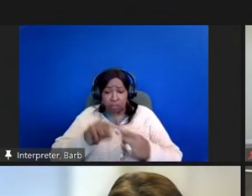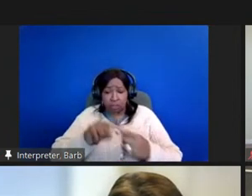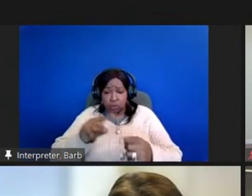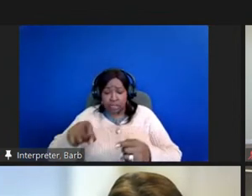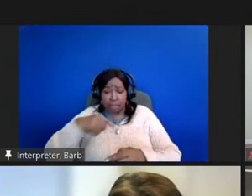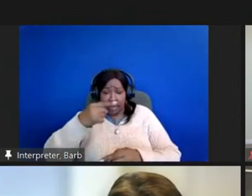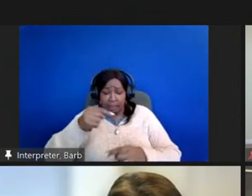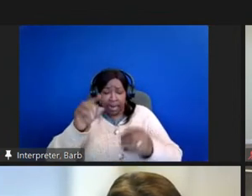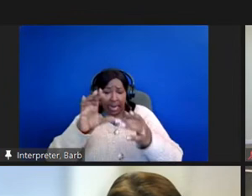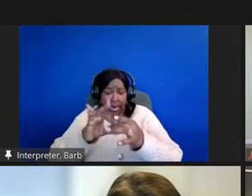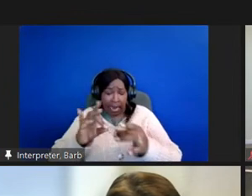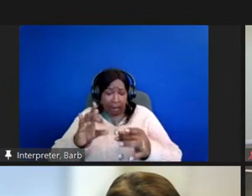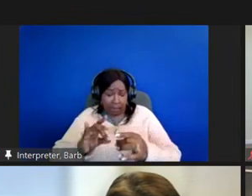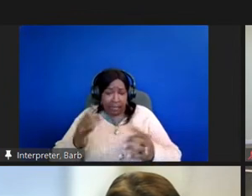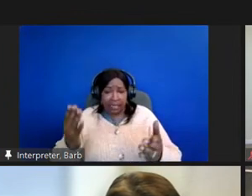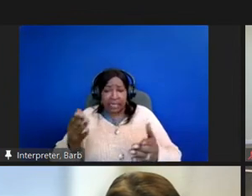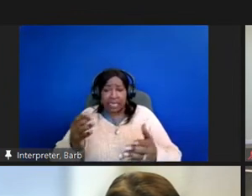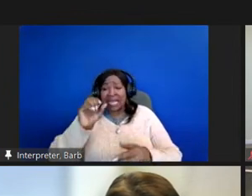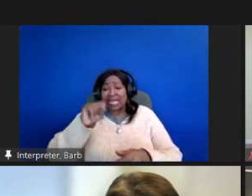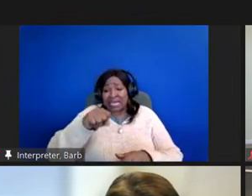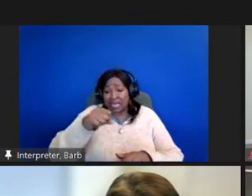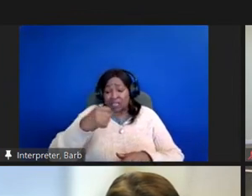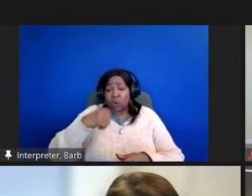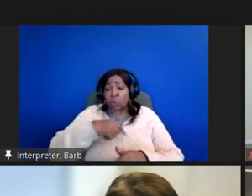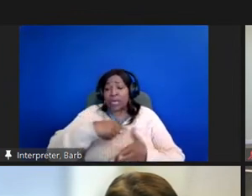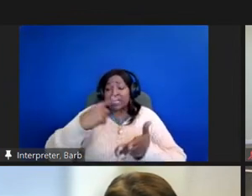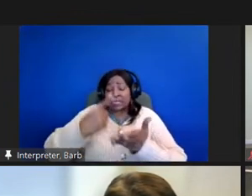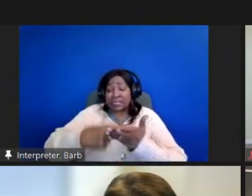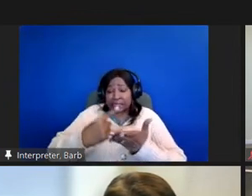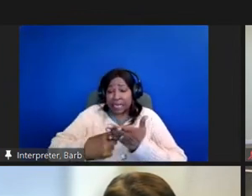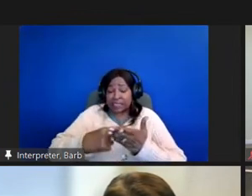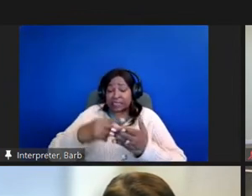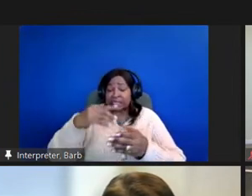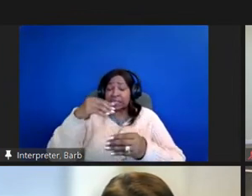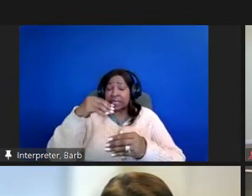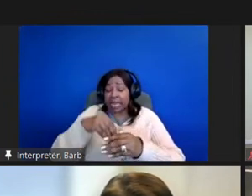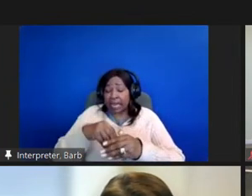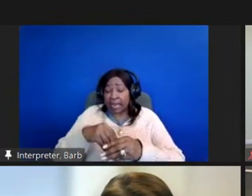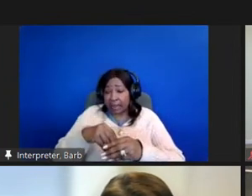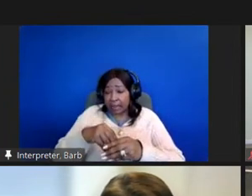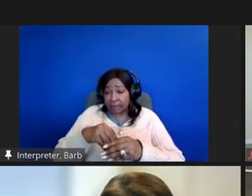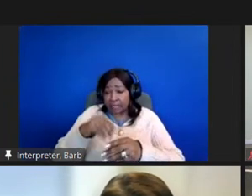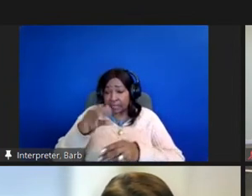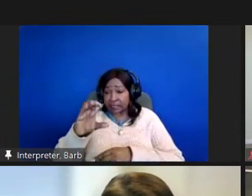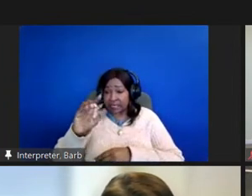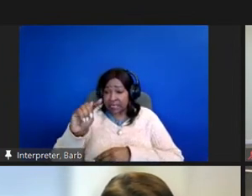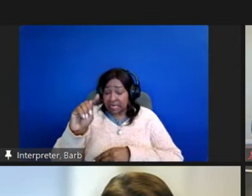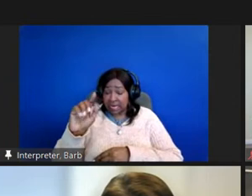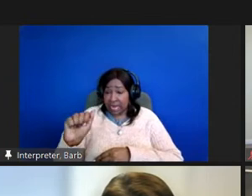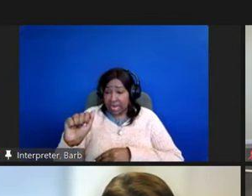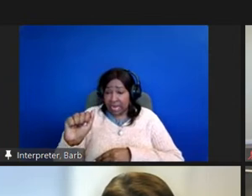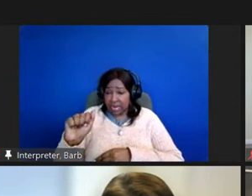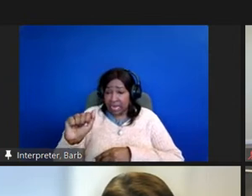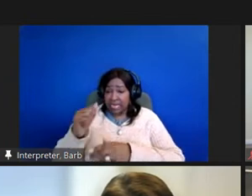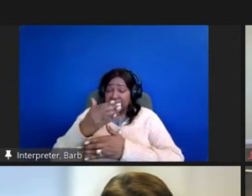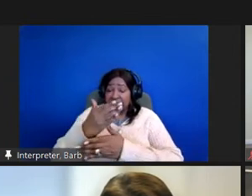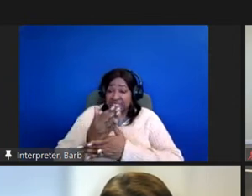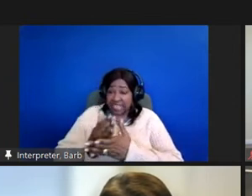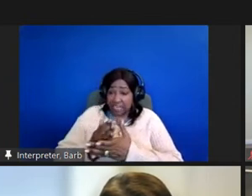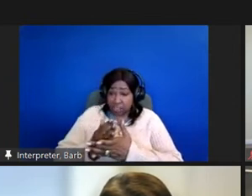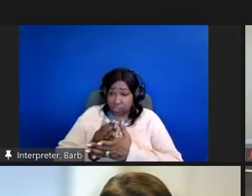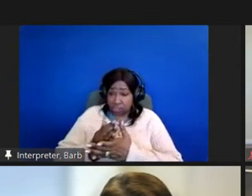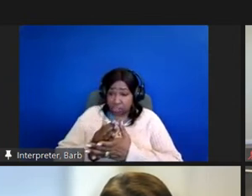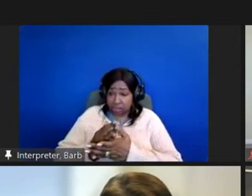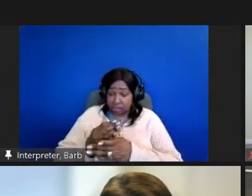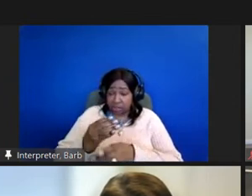Yeah. So we discussed that in the CTA section. We